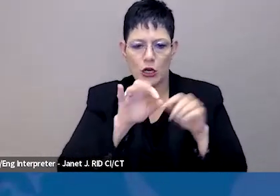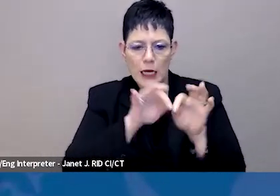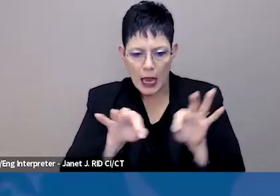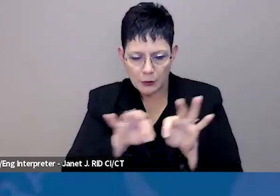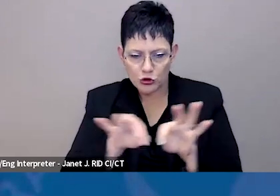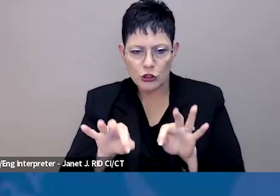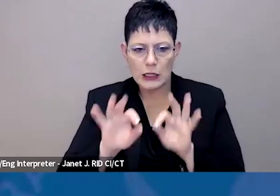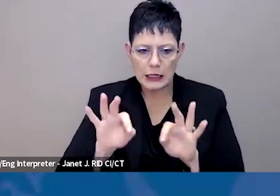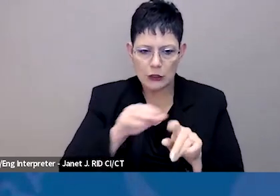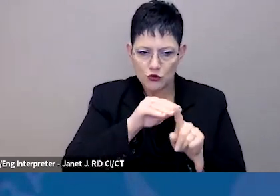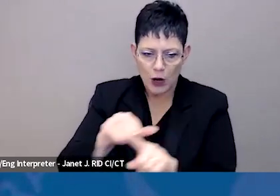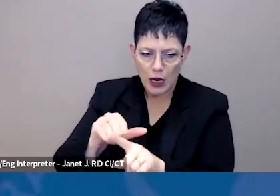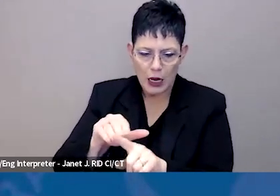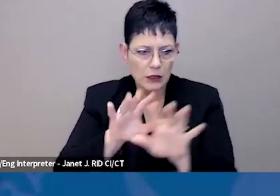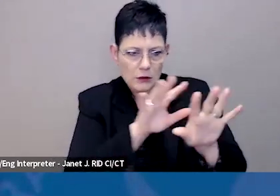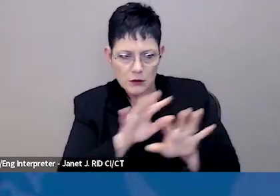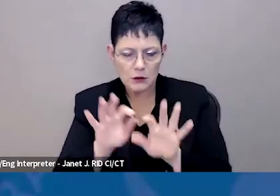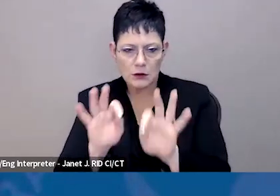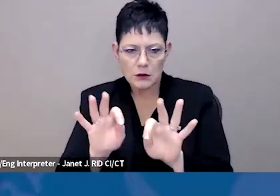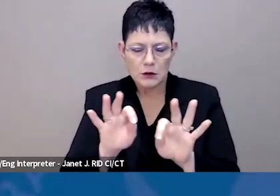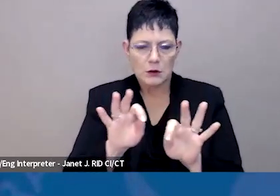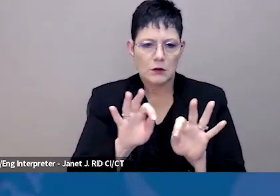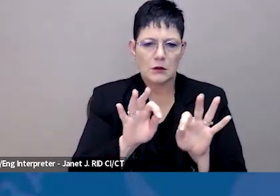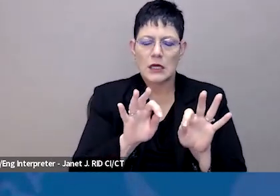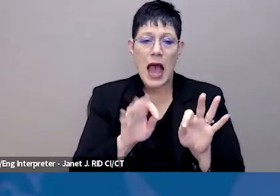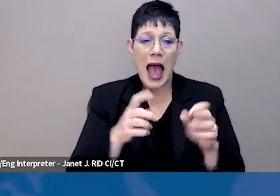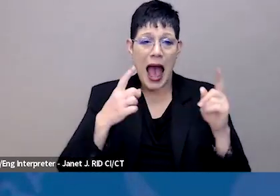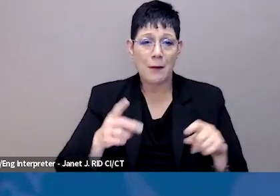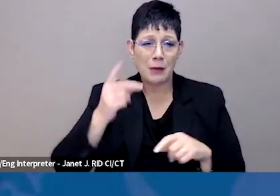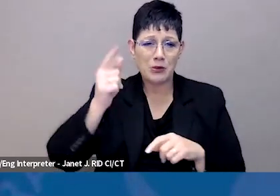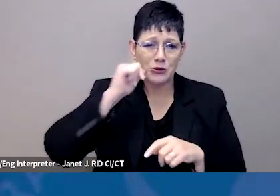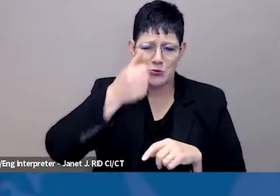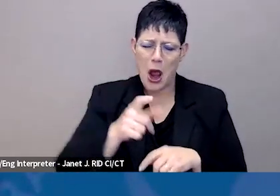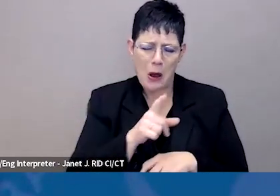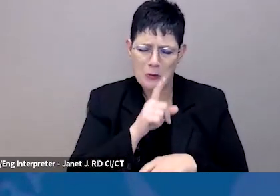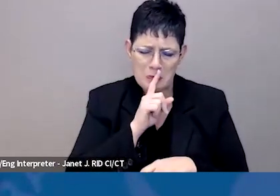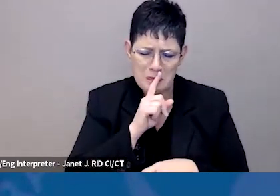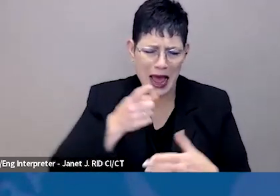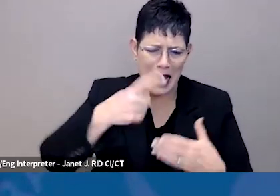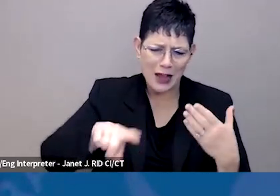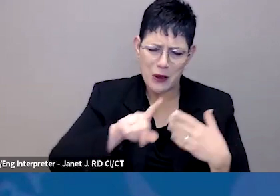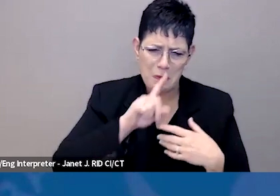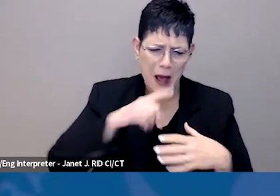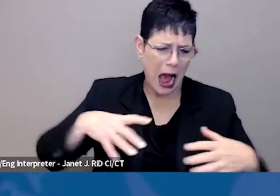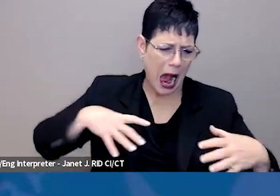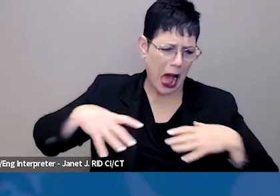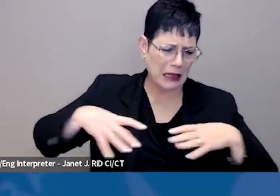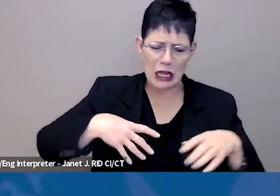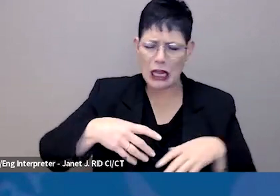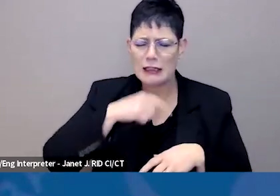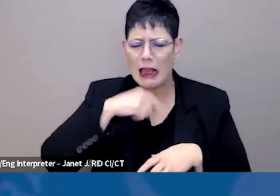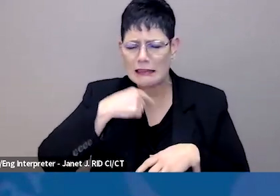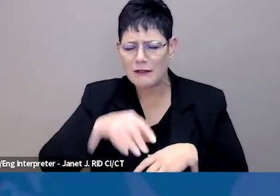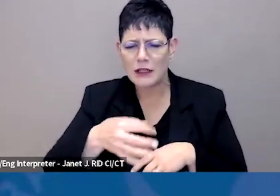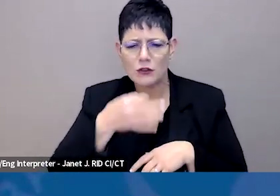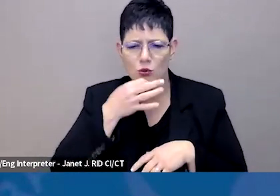captioning tracks with what everybody was saying. So it's not going to happen tomorrow, and it likely won't happen next week. We've got holidays coming up. So